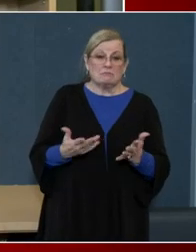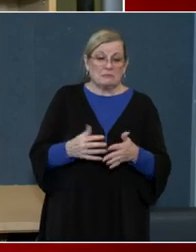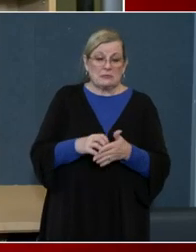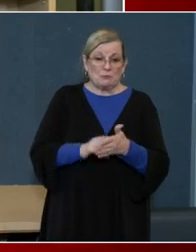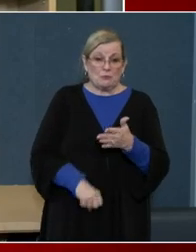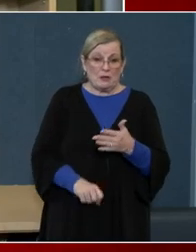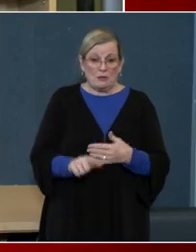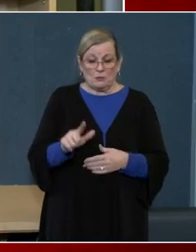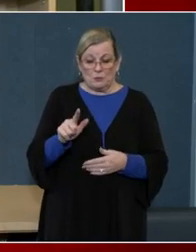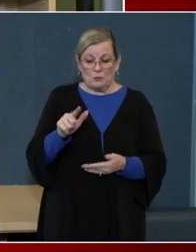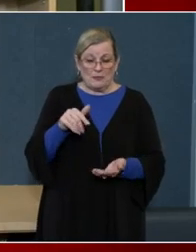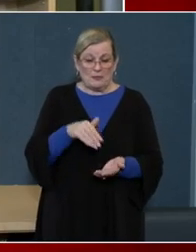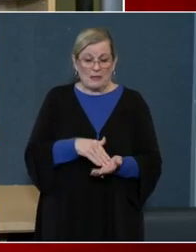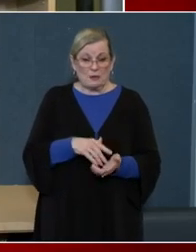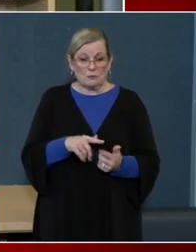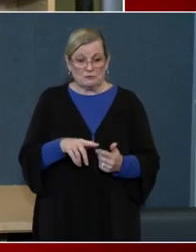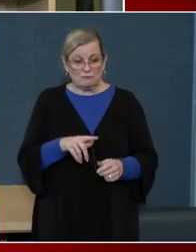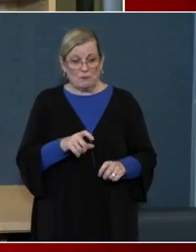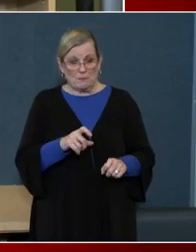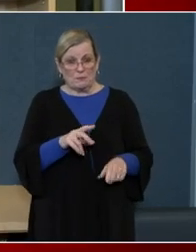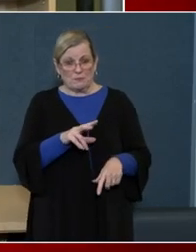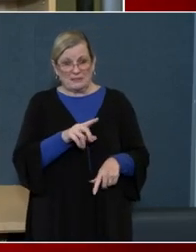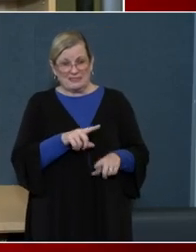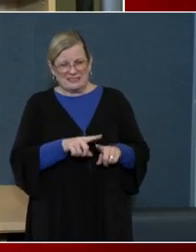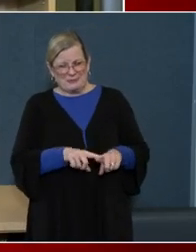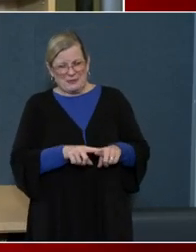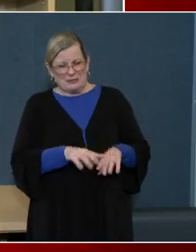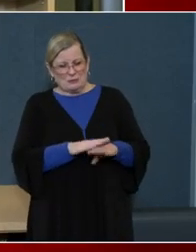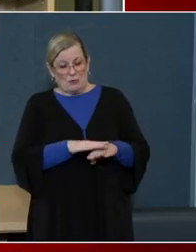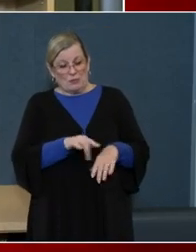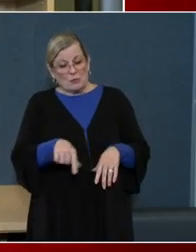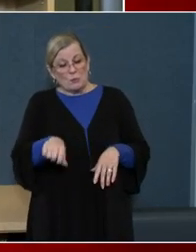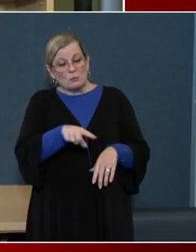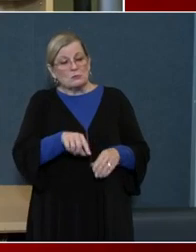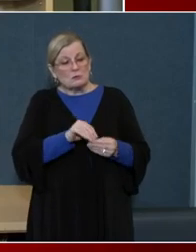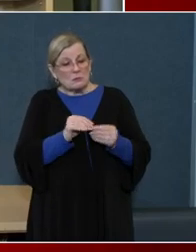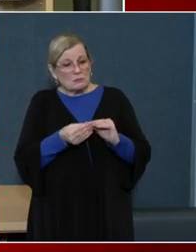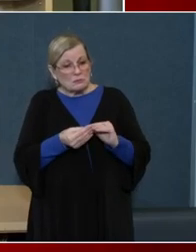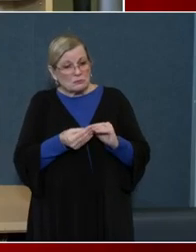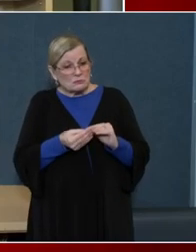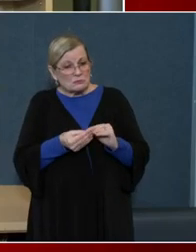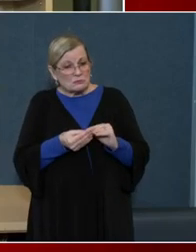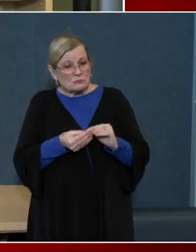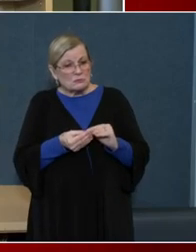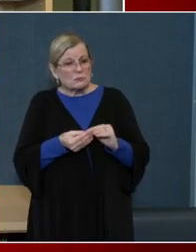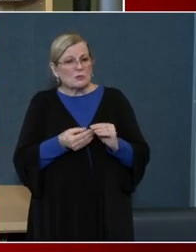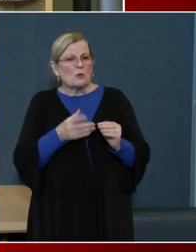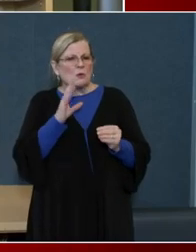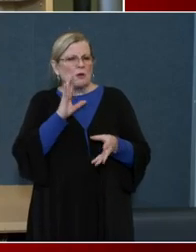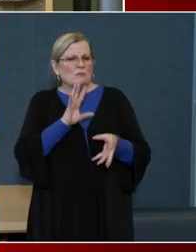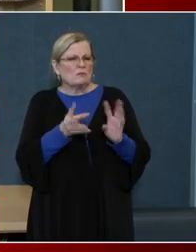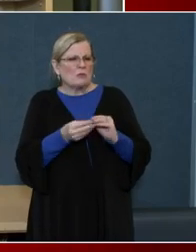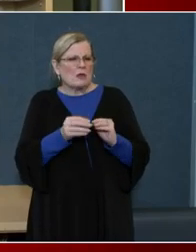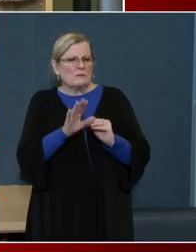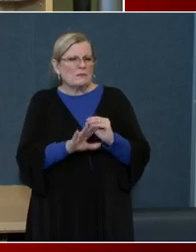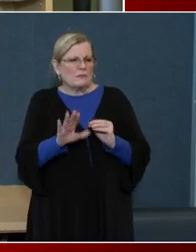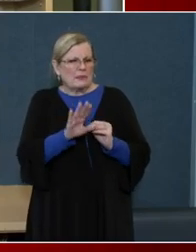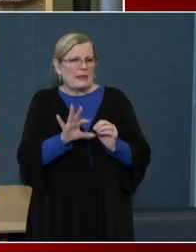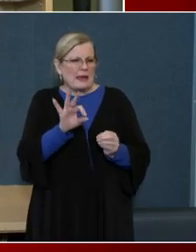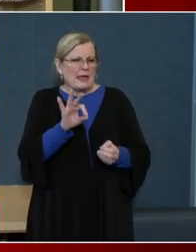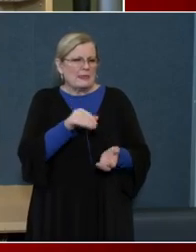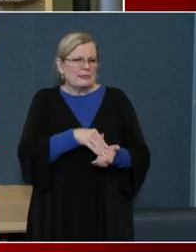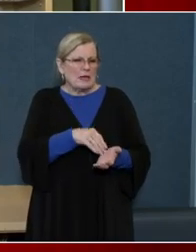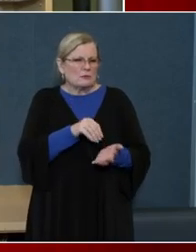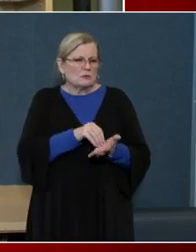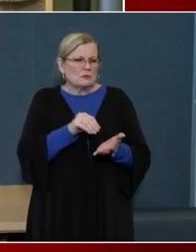so based on the numbers that we had over the summer, that could be about 9,000 students for the total pre-K